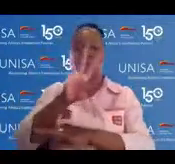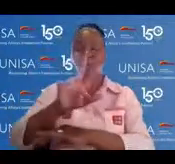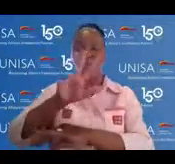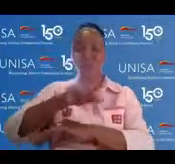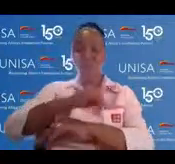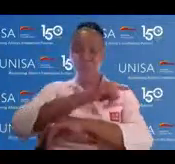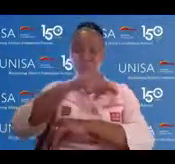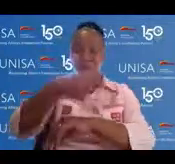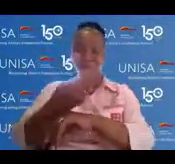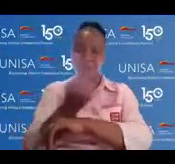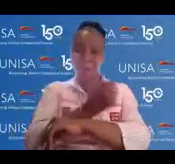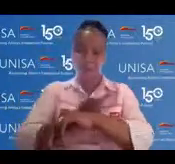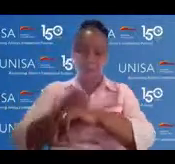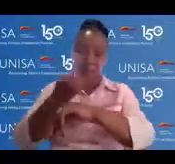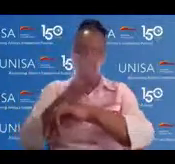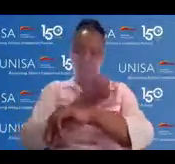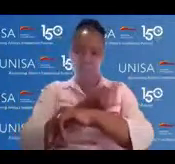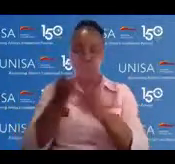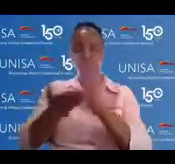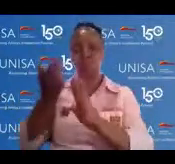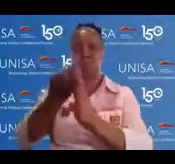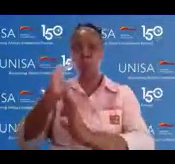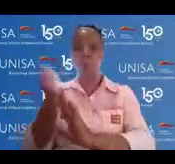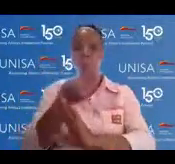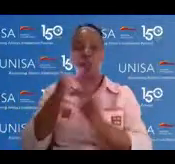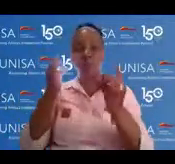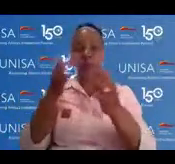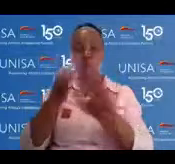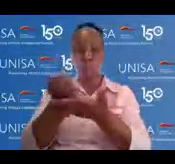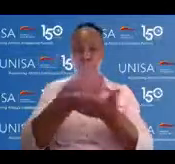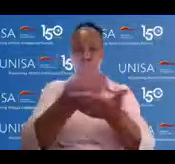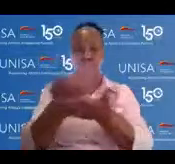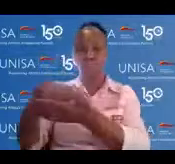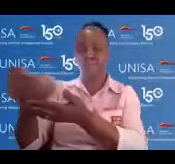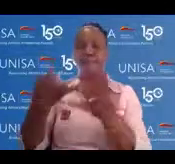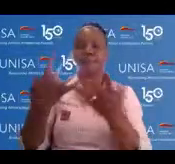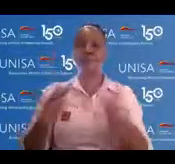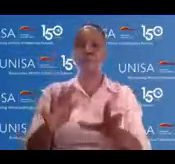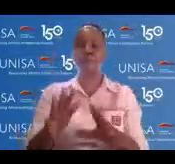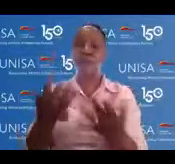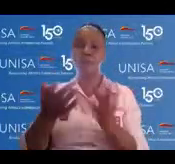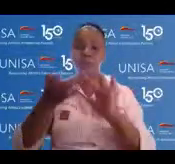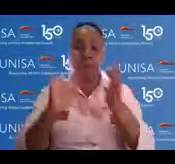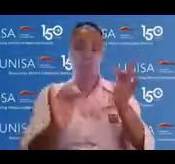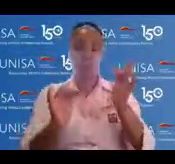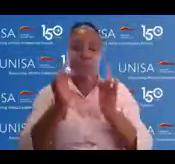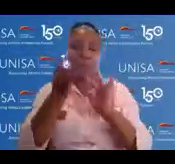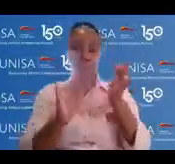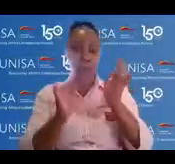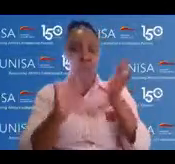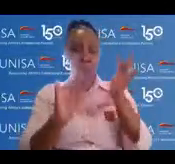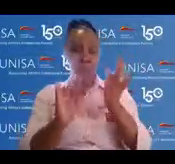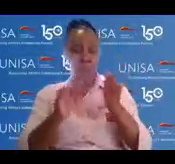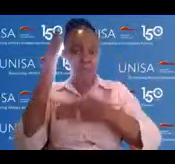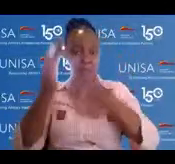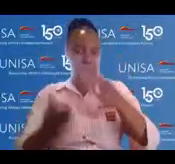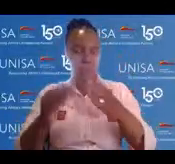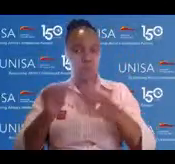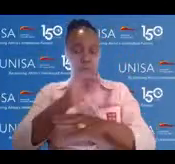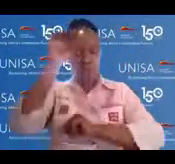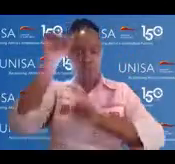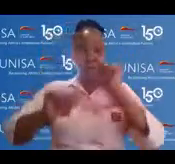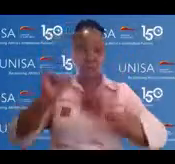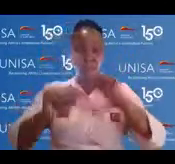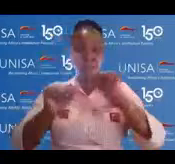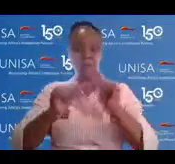the information that we collected. Now, if you have an internet connection at the end of your assessment, the upload is going